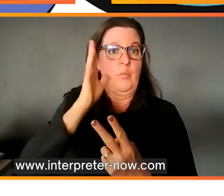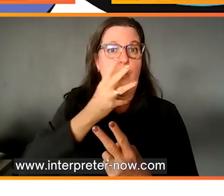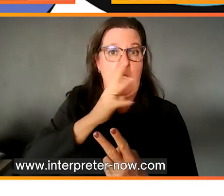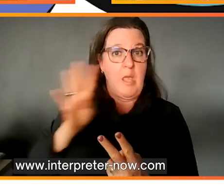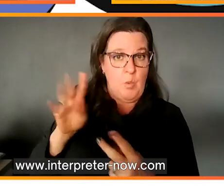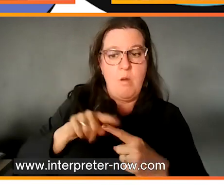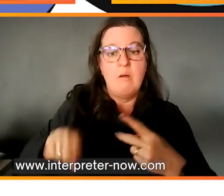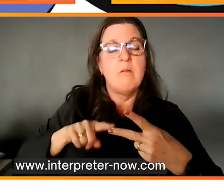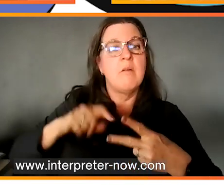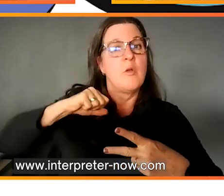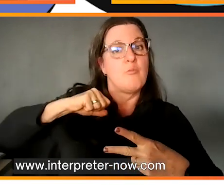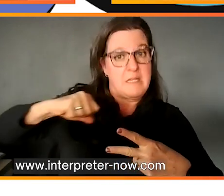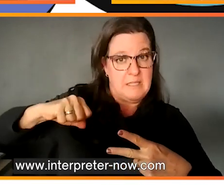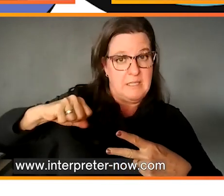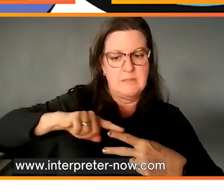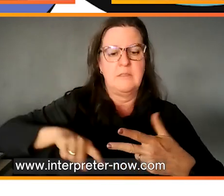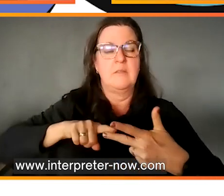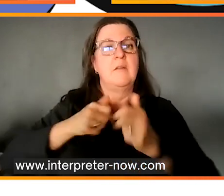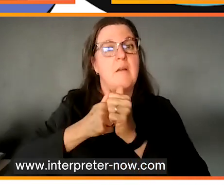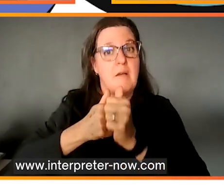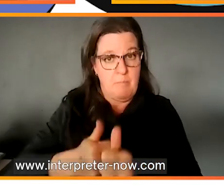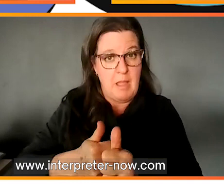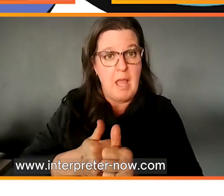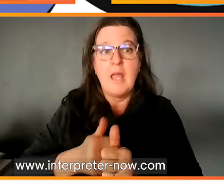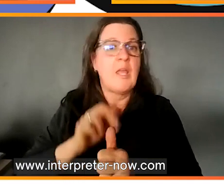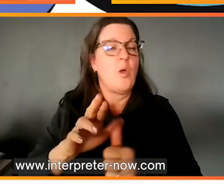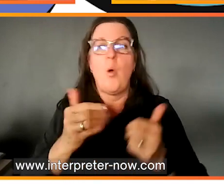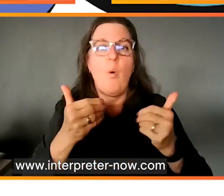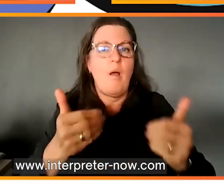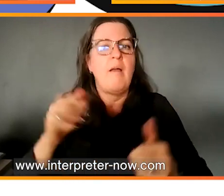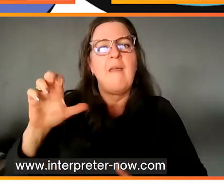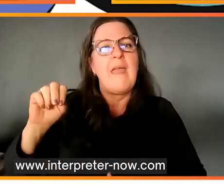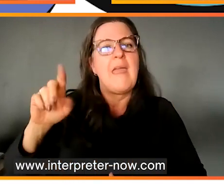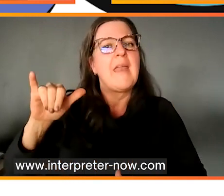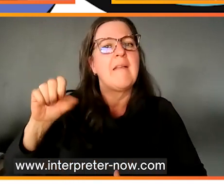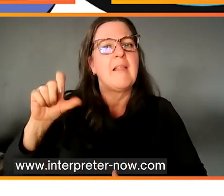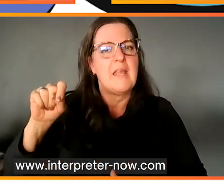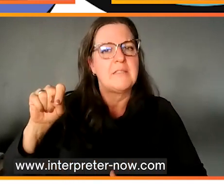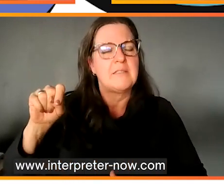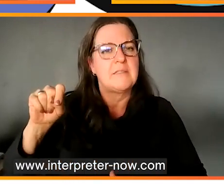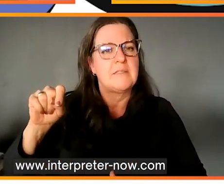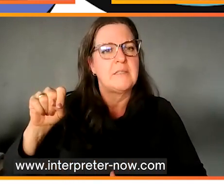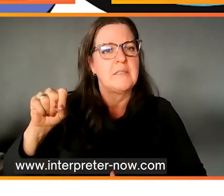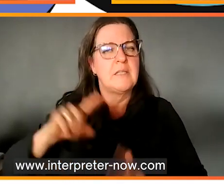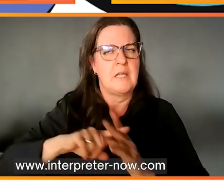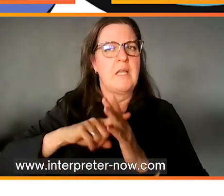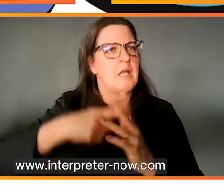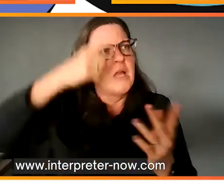you can exert the same sort of pressure back. You can